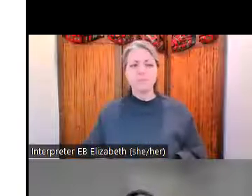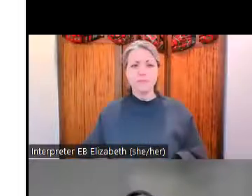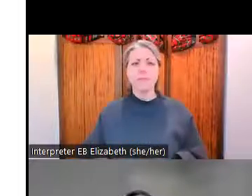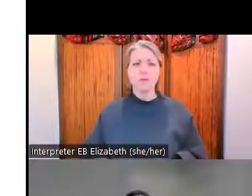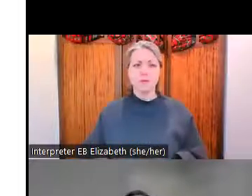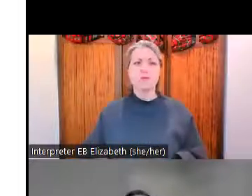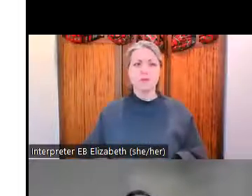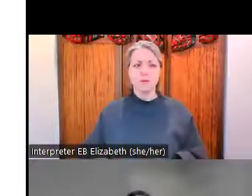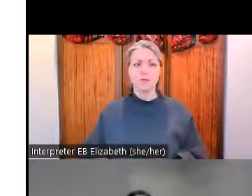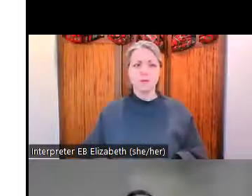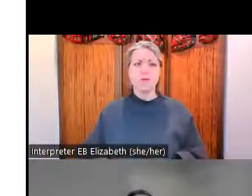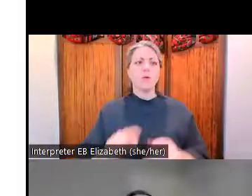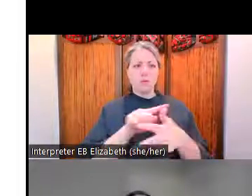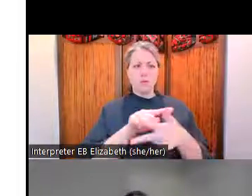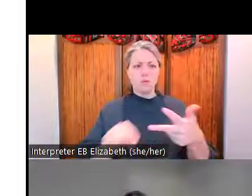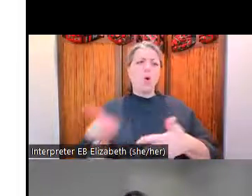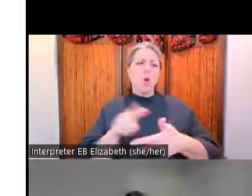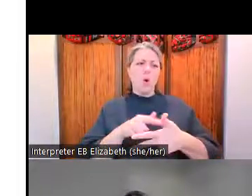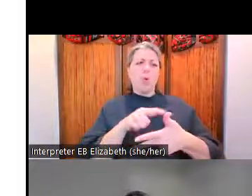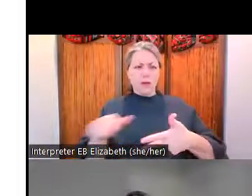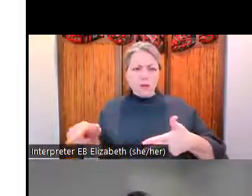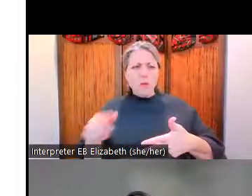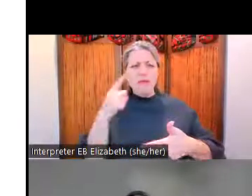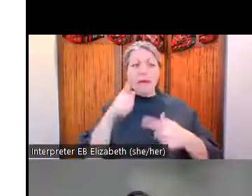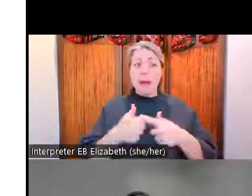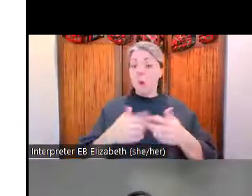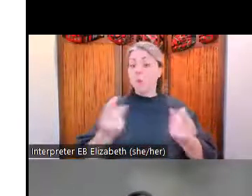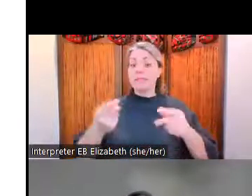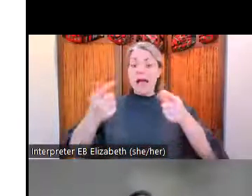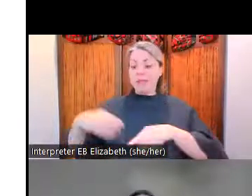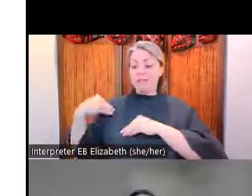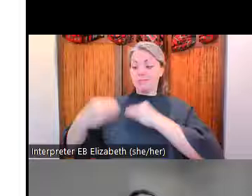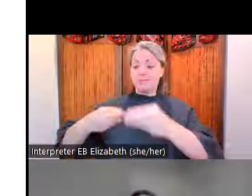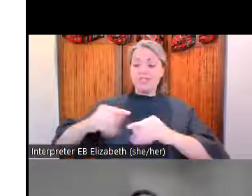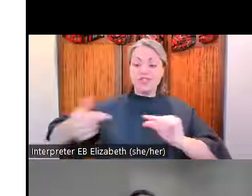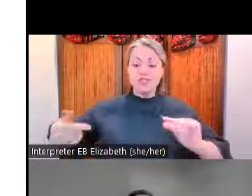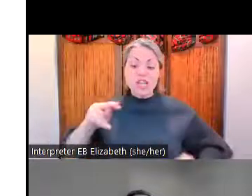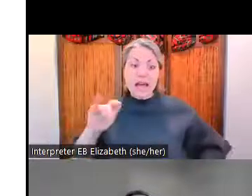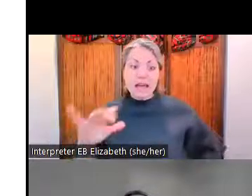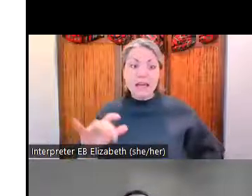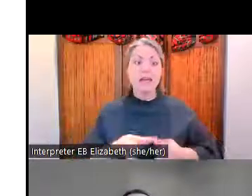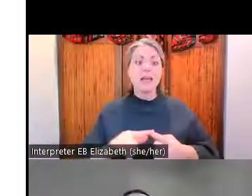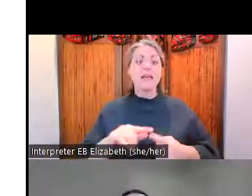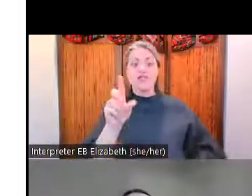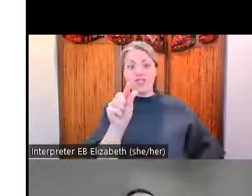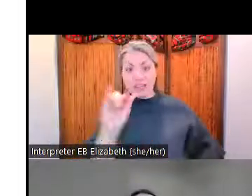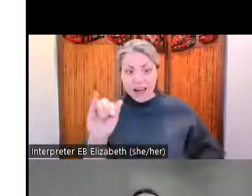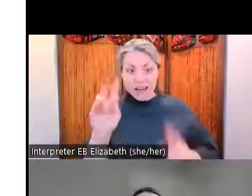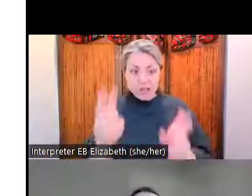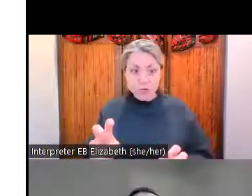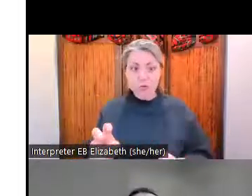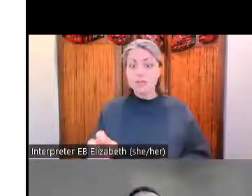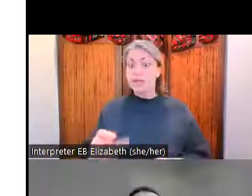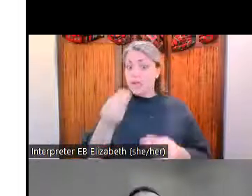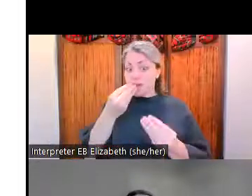as the genetic considerations, gastrointestinal symptoms, well-known feeding, sleep,